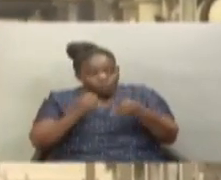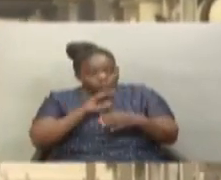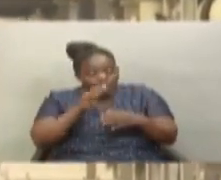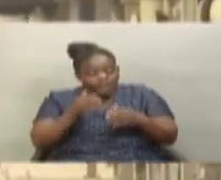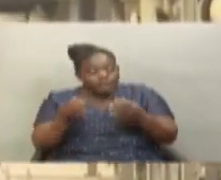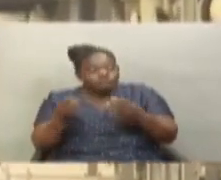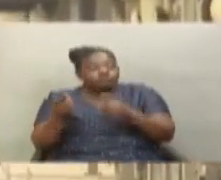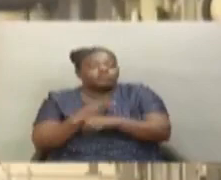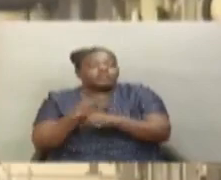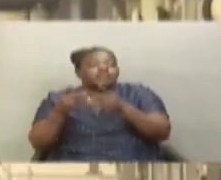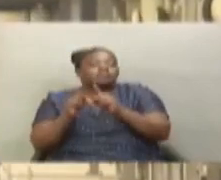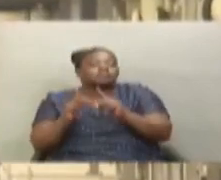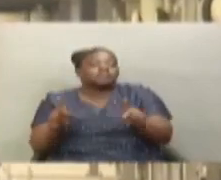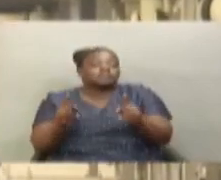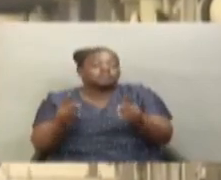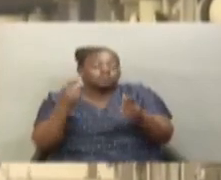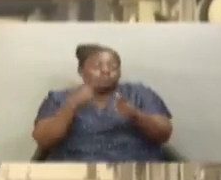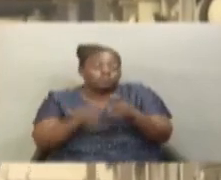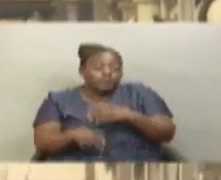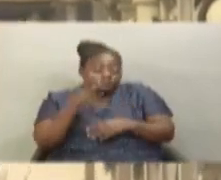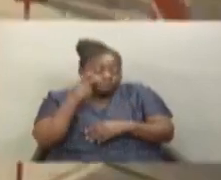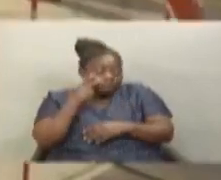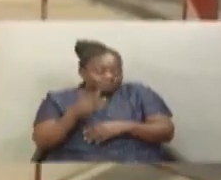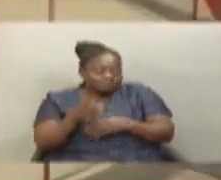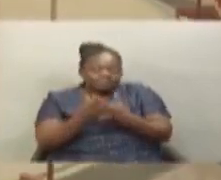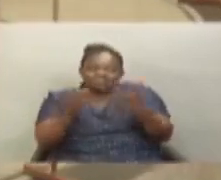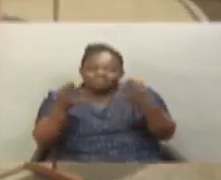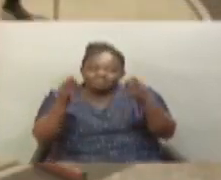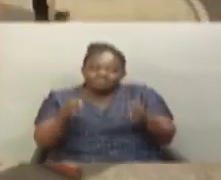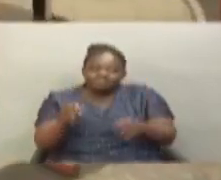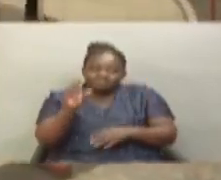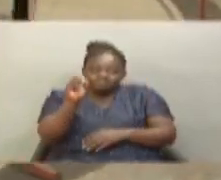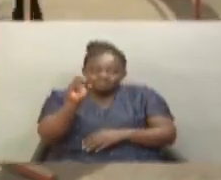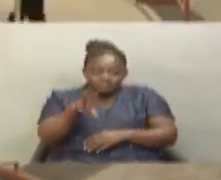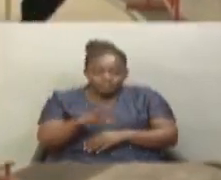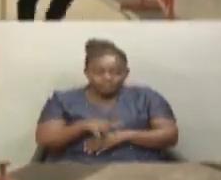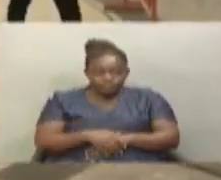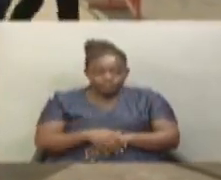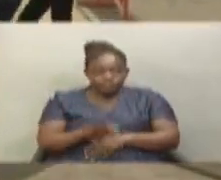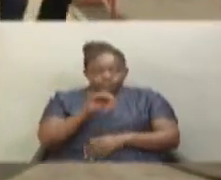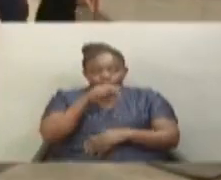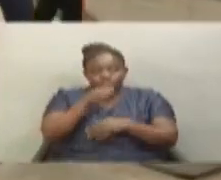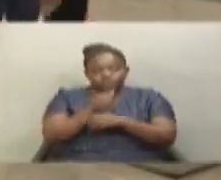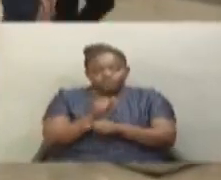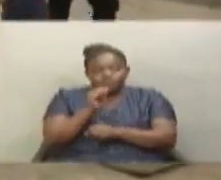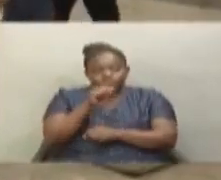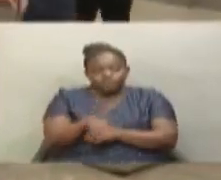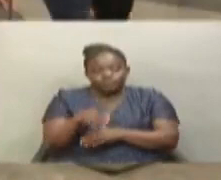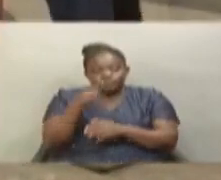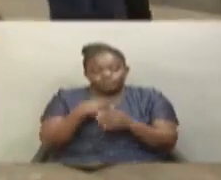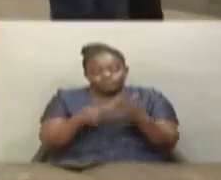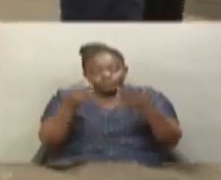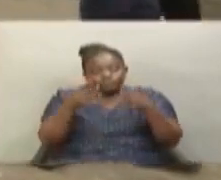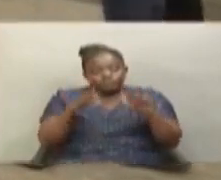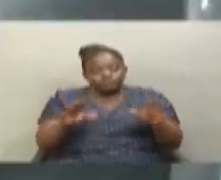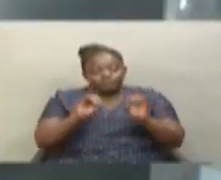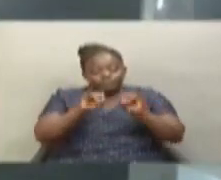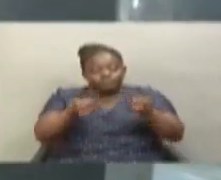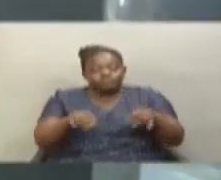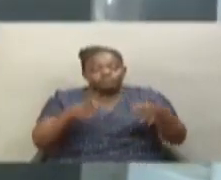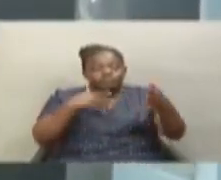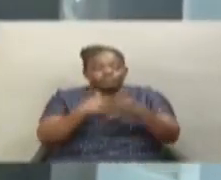gye tulabye buli kimu wano ndoza buli kimu kigenda mu maaso bulungi. Eno ku musaasizi omwogezi w'ekitongole kino agamba nti bamaliriza okugesa